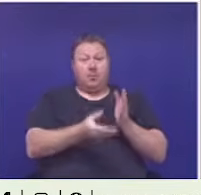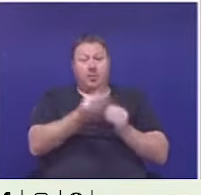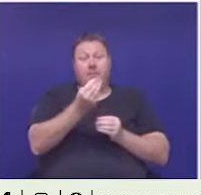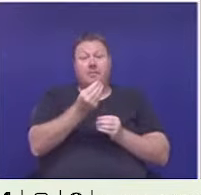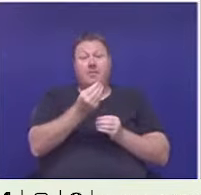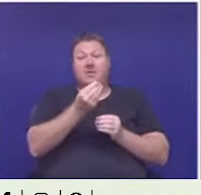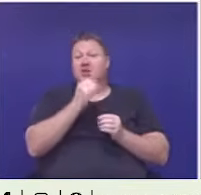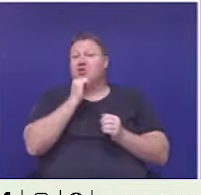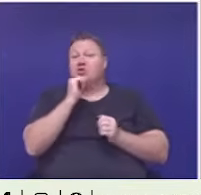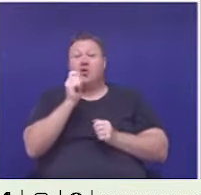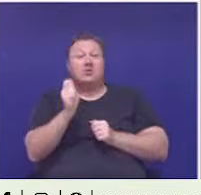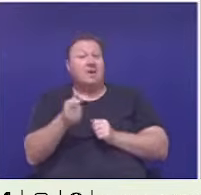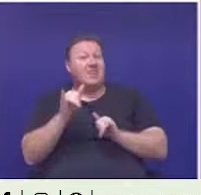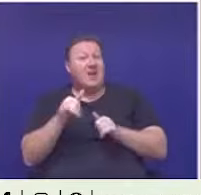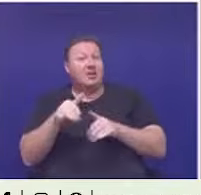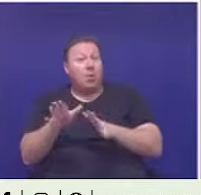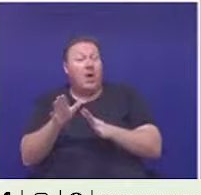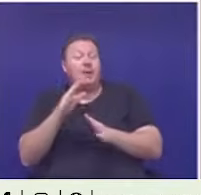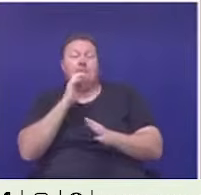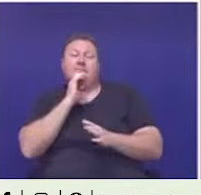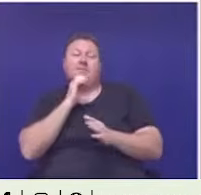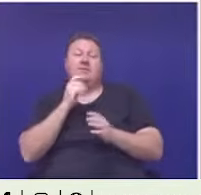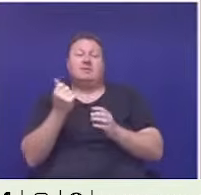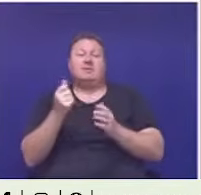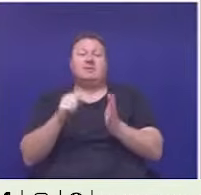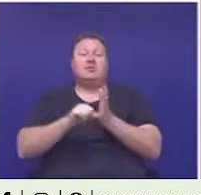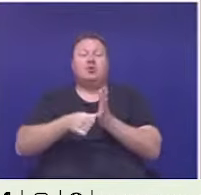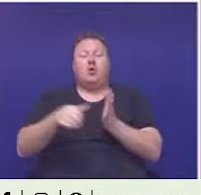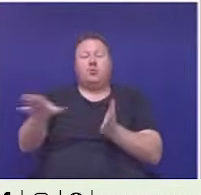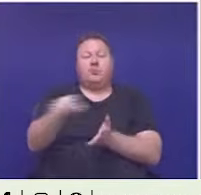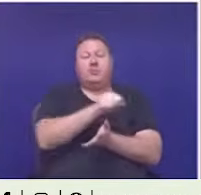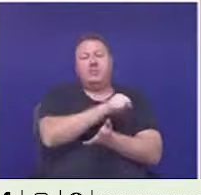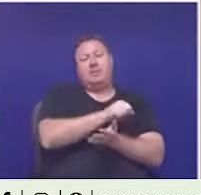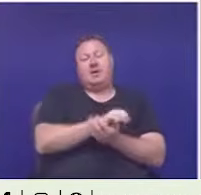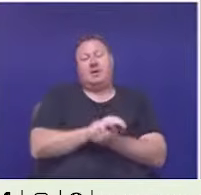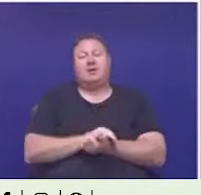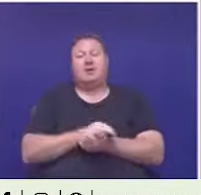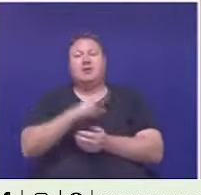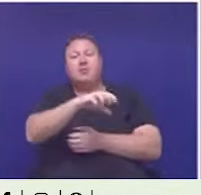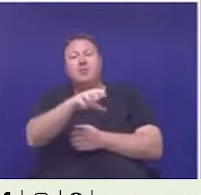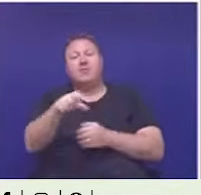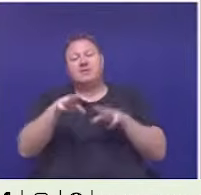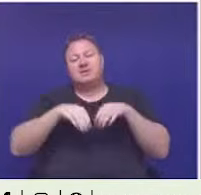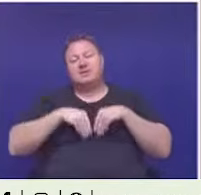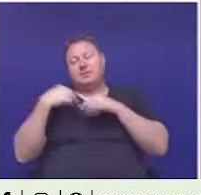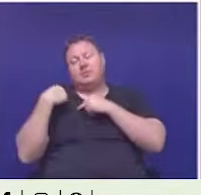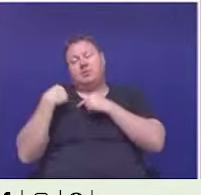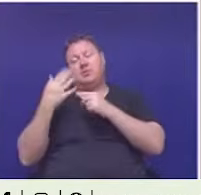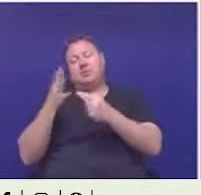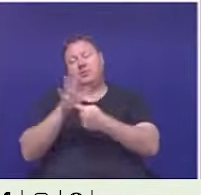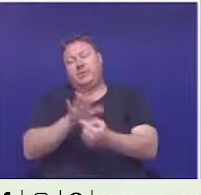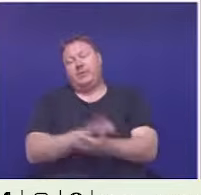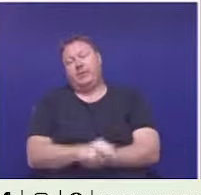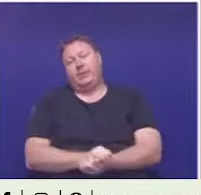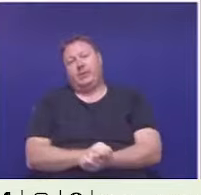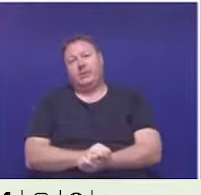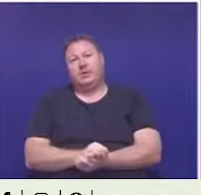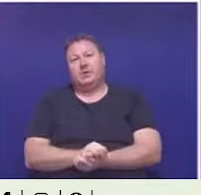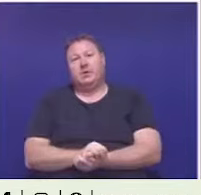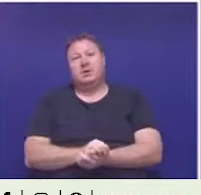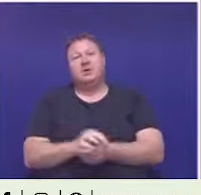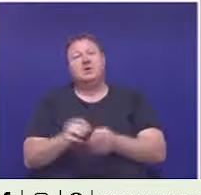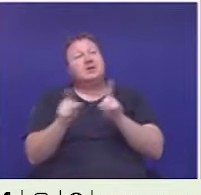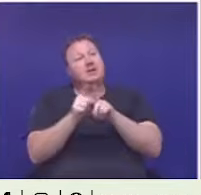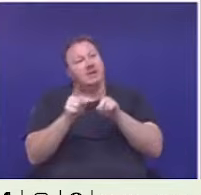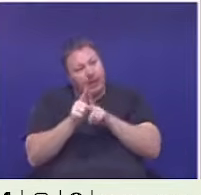be taken away from provinces. So that is where we are able to hold provinces to account. And of course, this is more of a